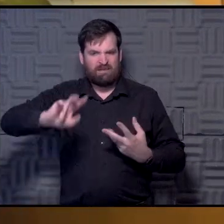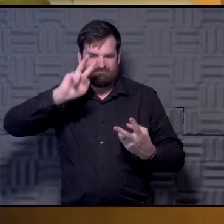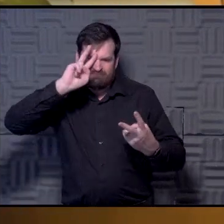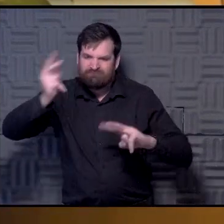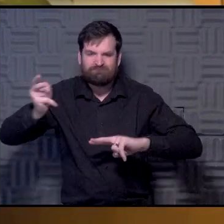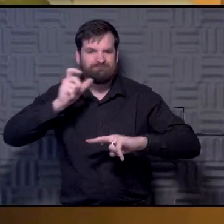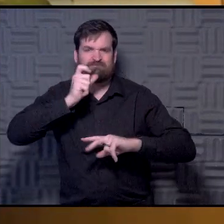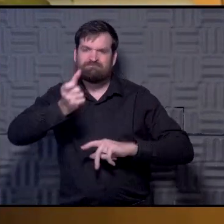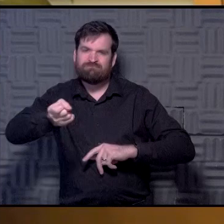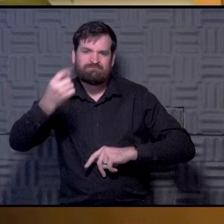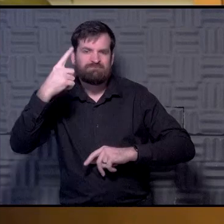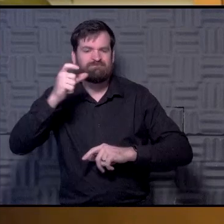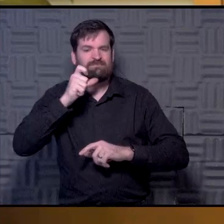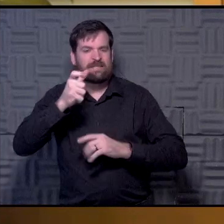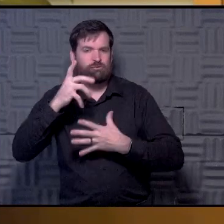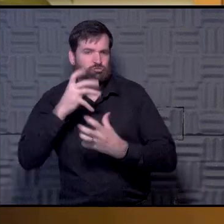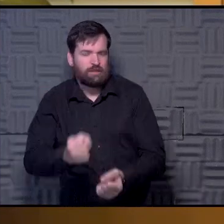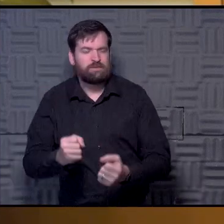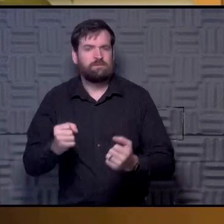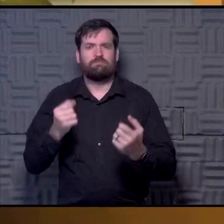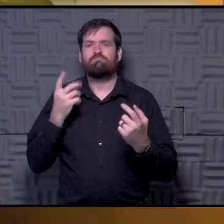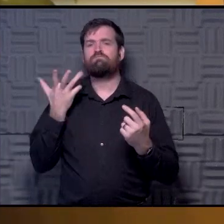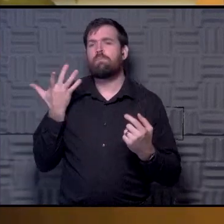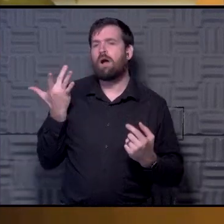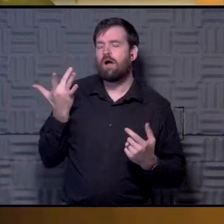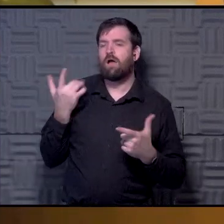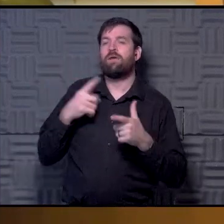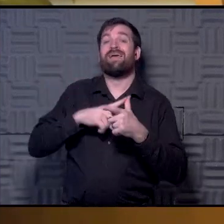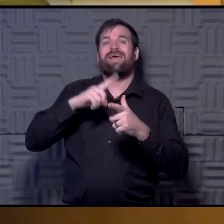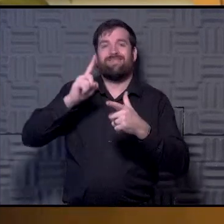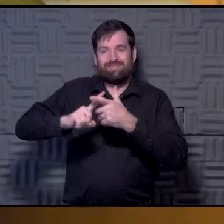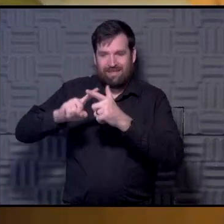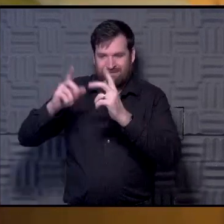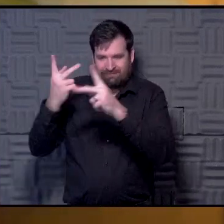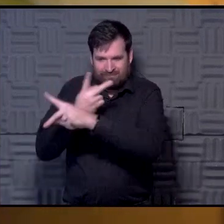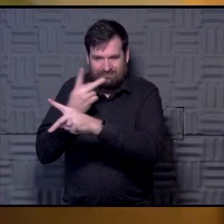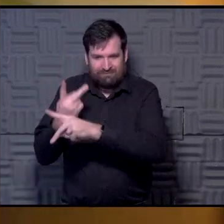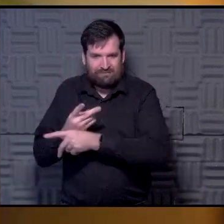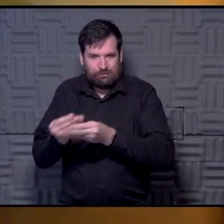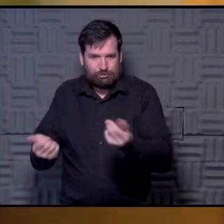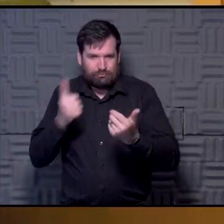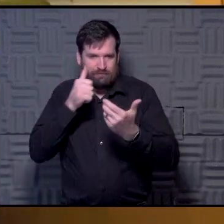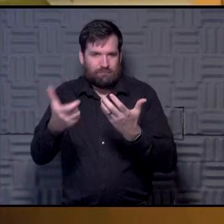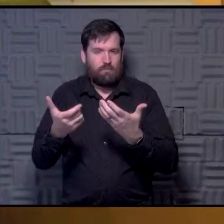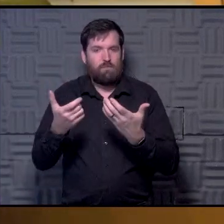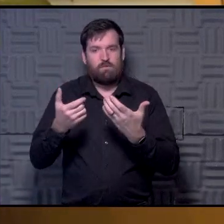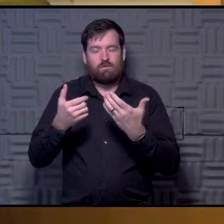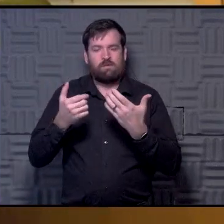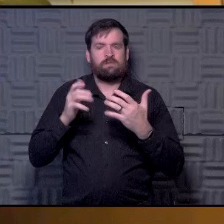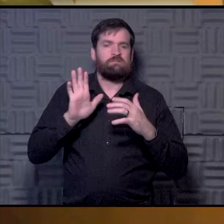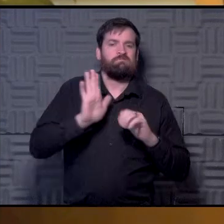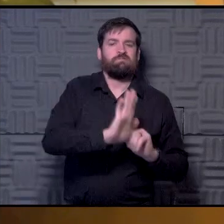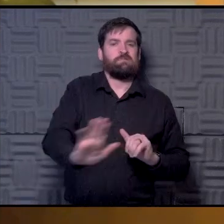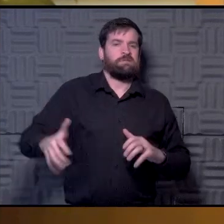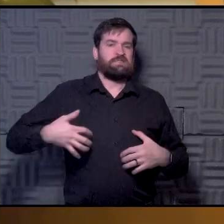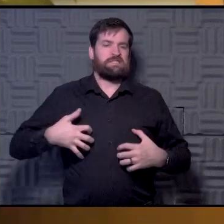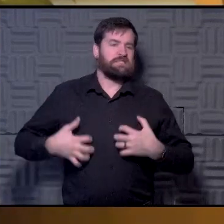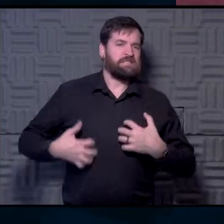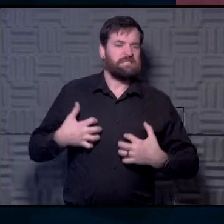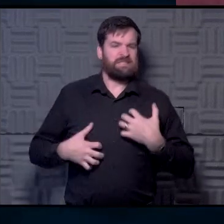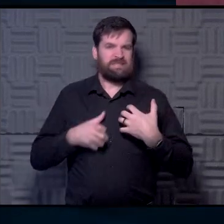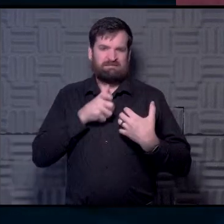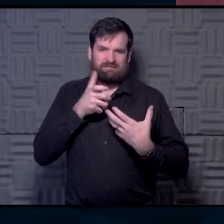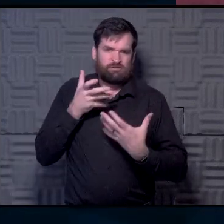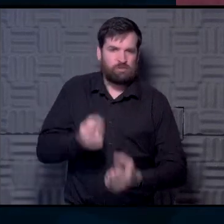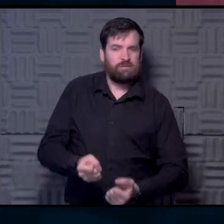coming from, and then building segmented solutions to address the hesitancy and mistrust that people